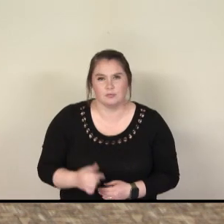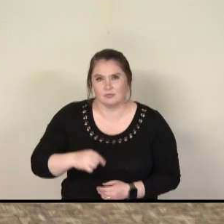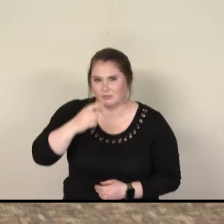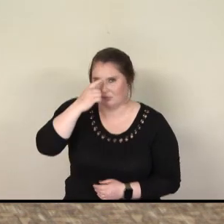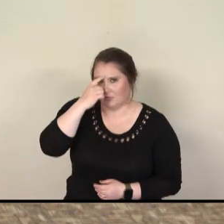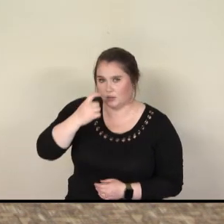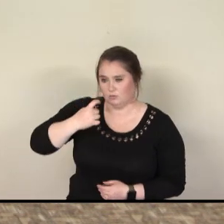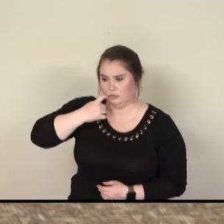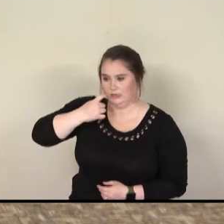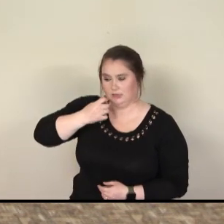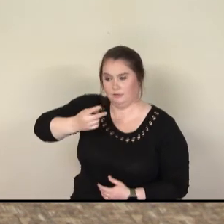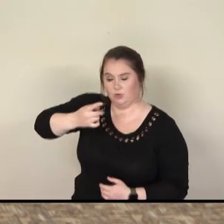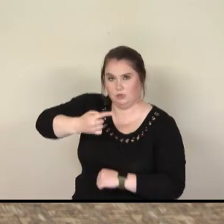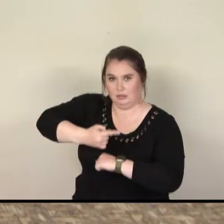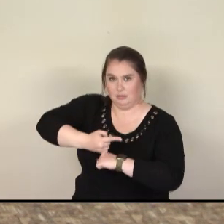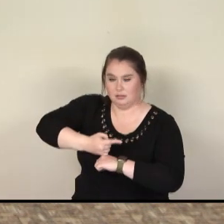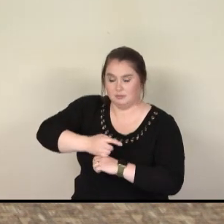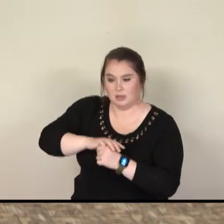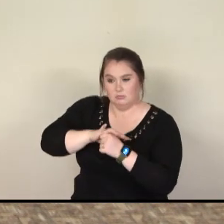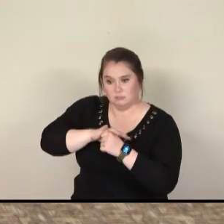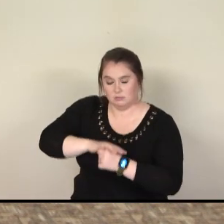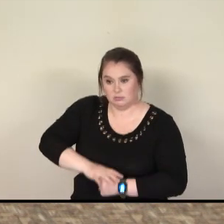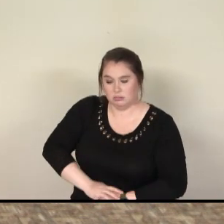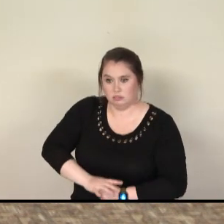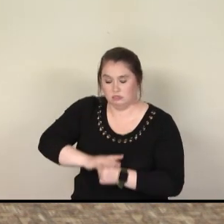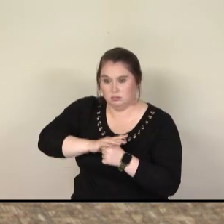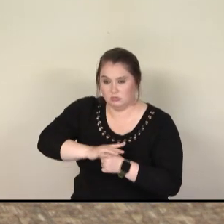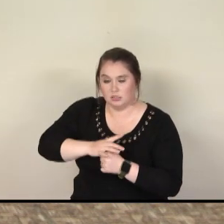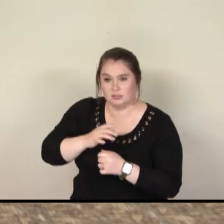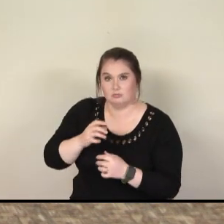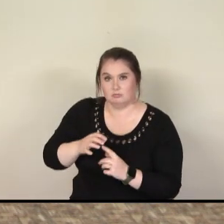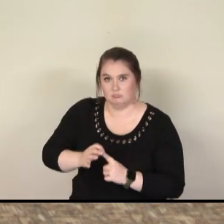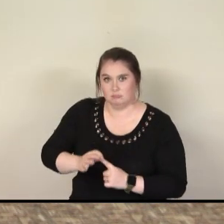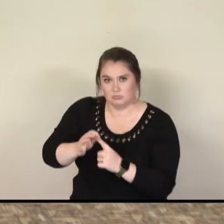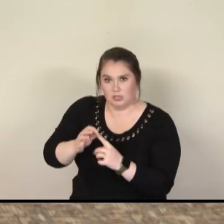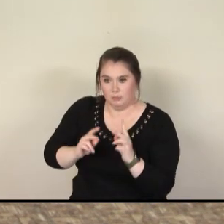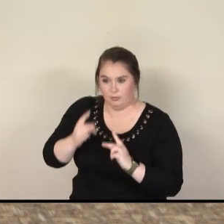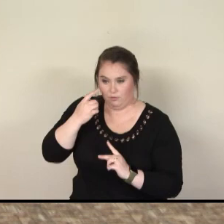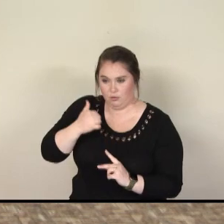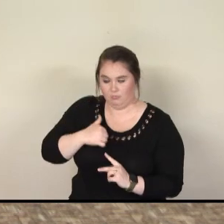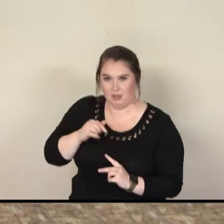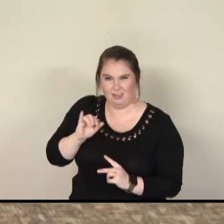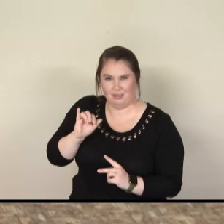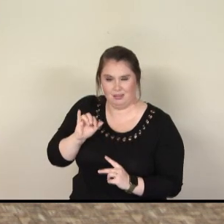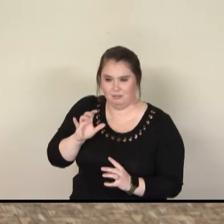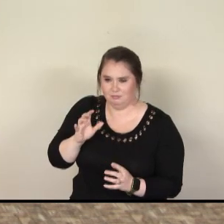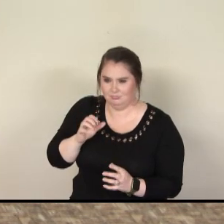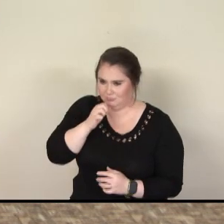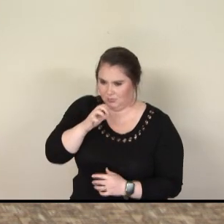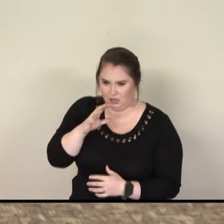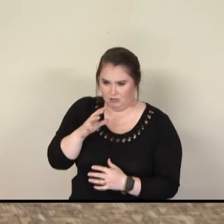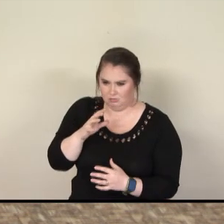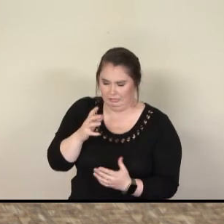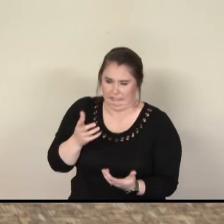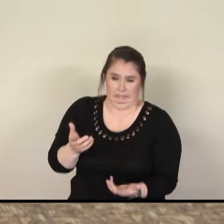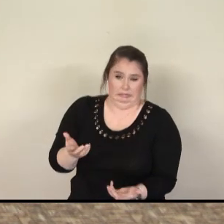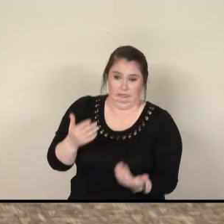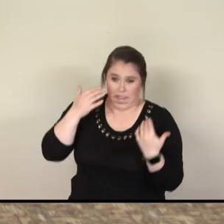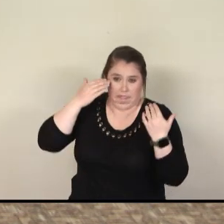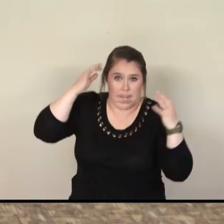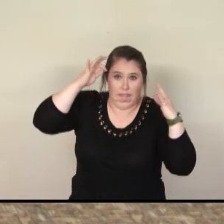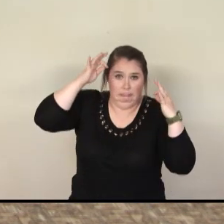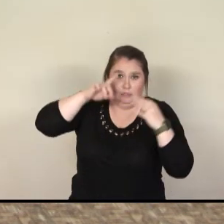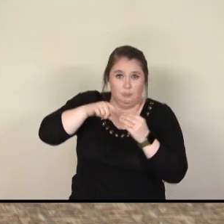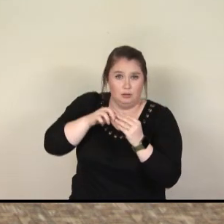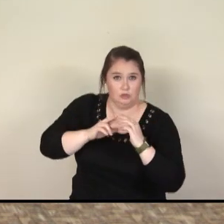Few days have been extremely stressful, especially for people like me who aren't as familiar with construction projects of this